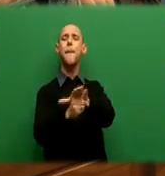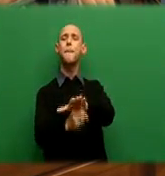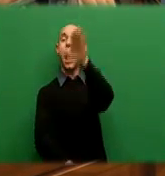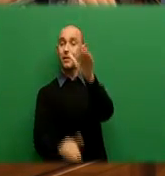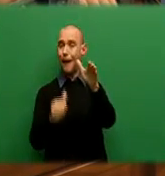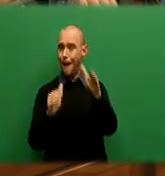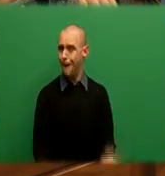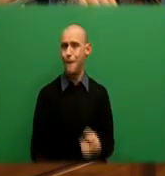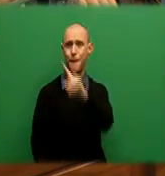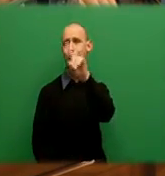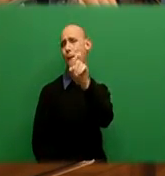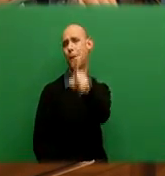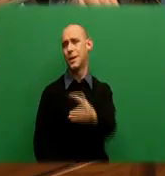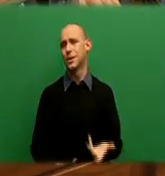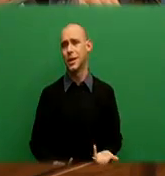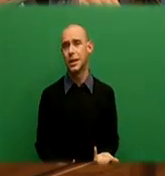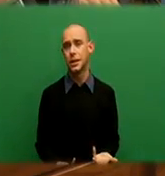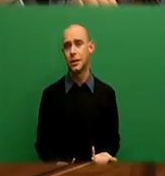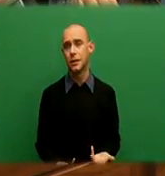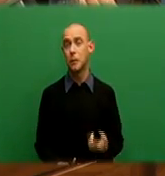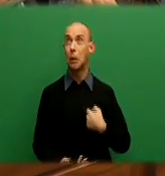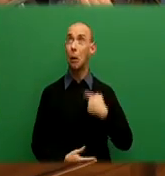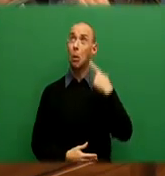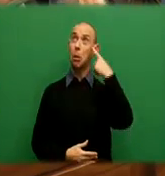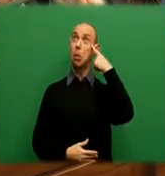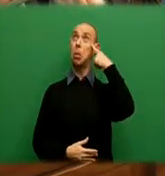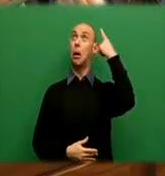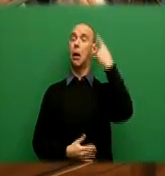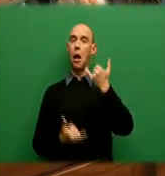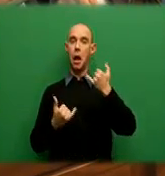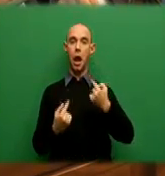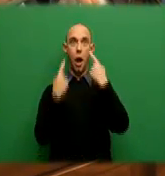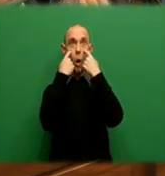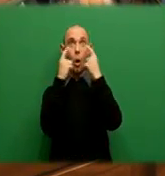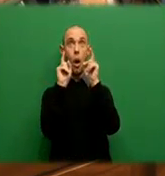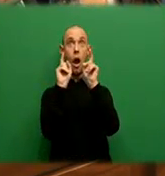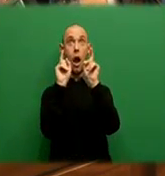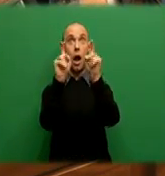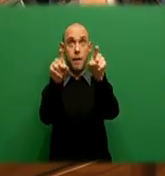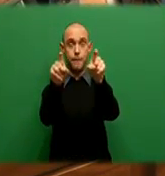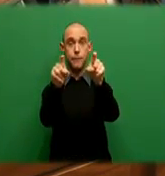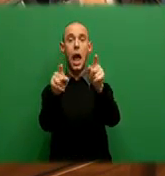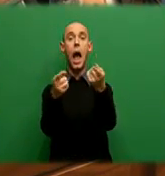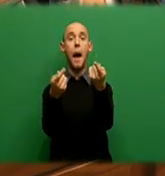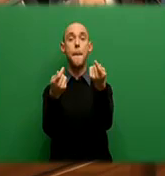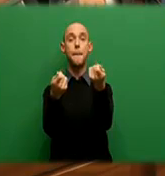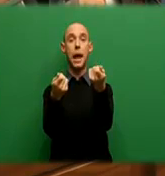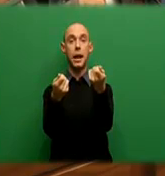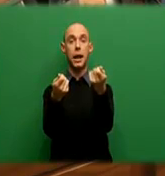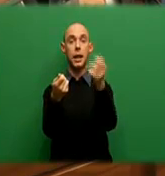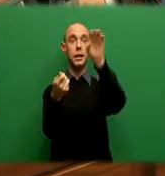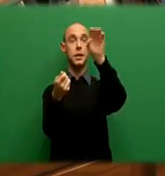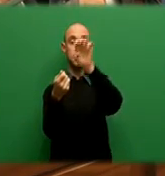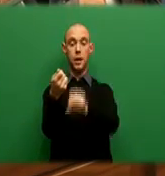To what extent have you taken it into account in your forecast of the exchange rate and of